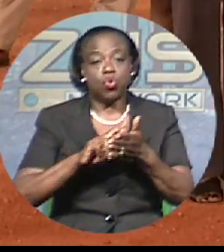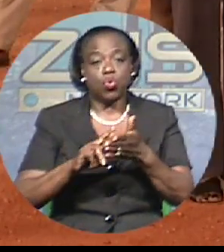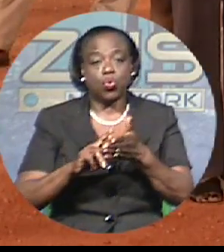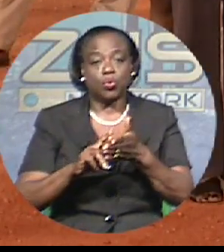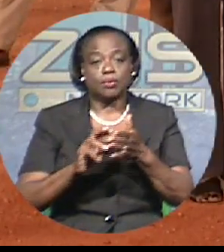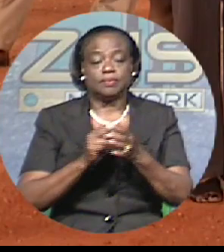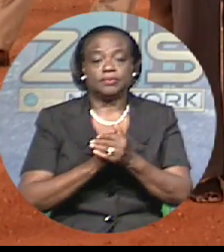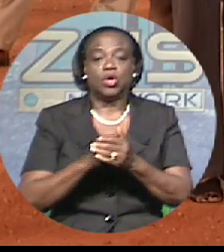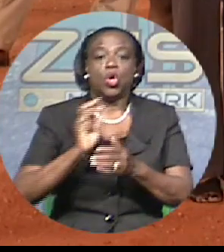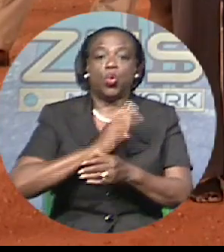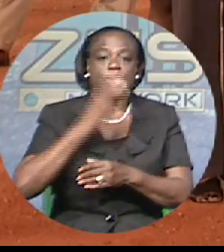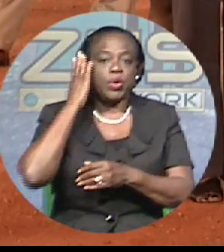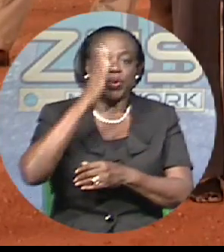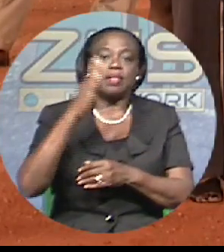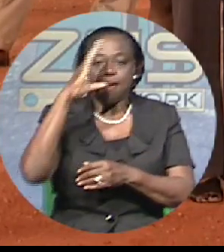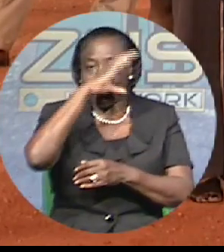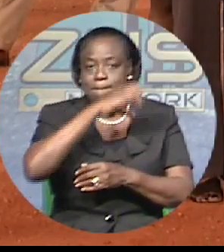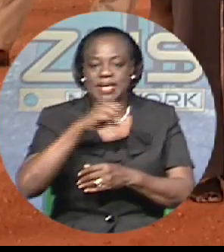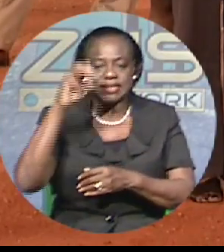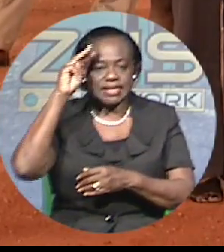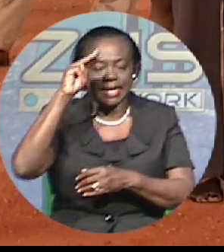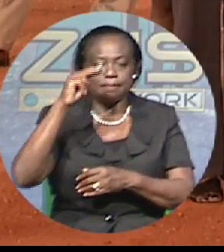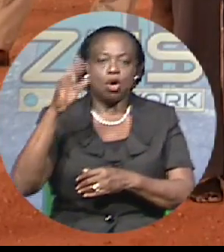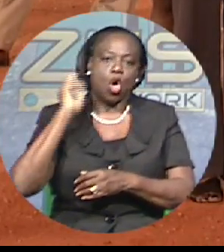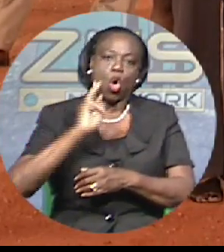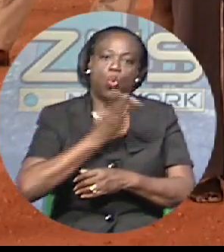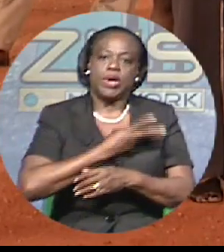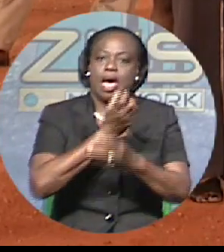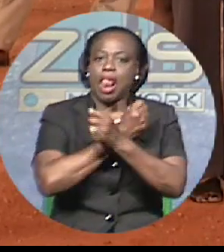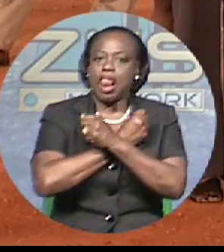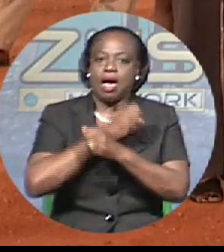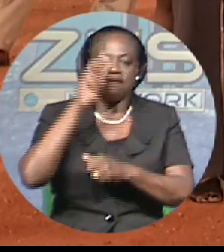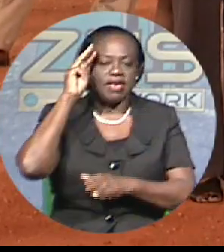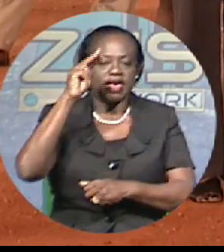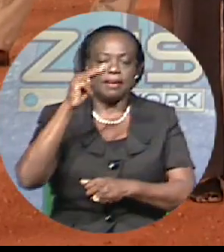are going to miss him. We do love him.